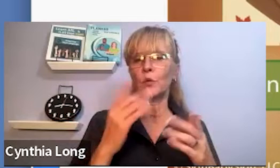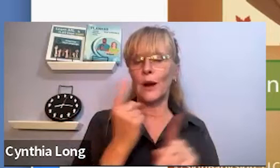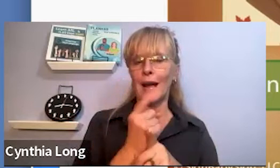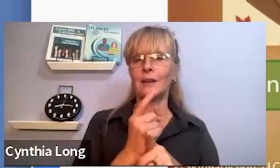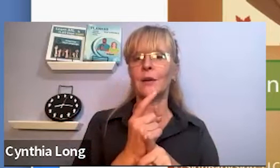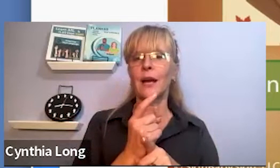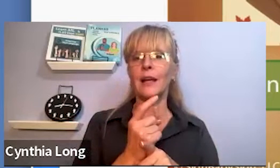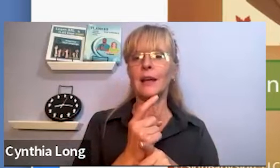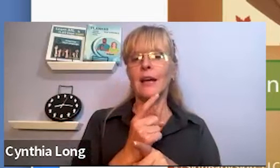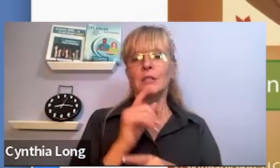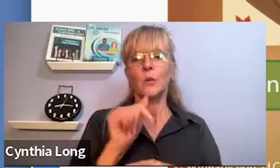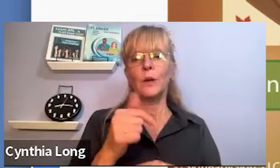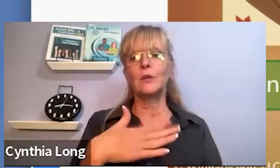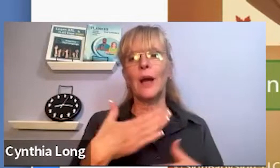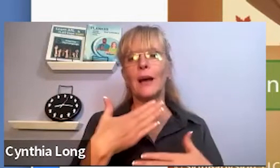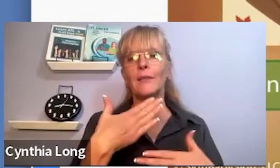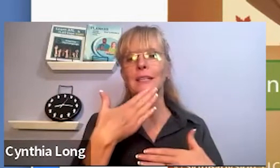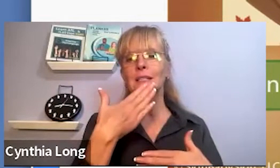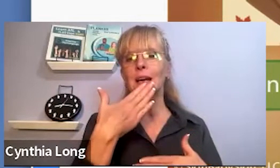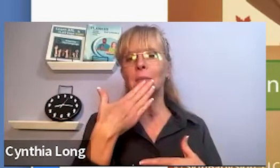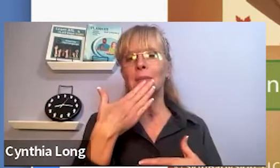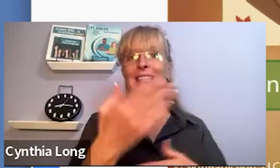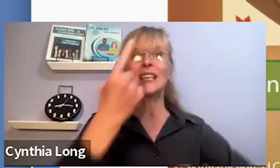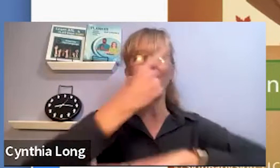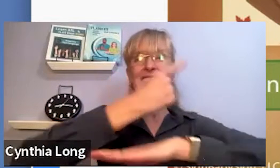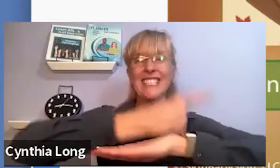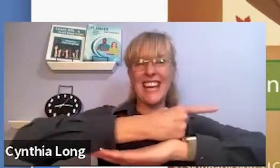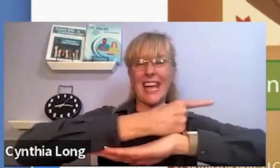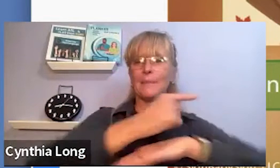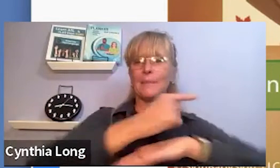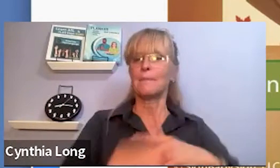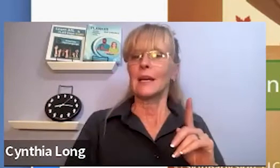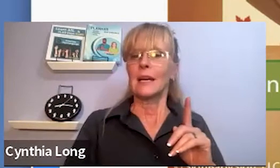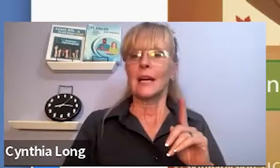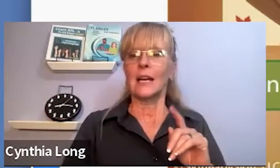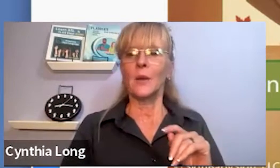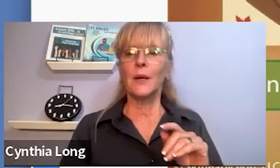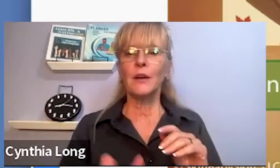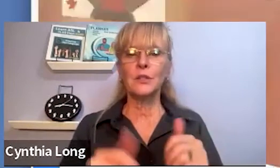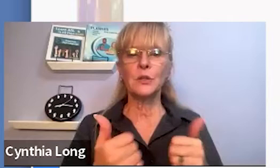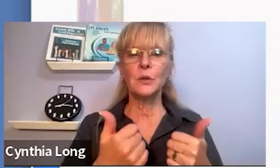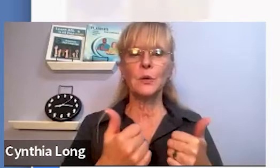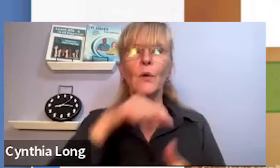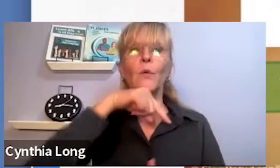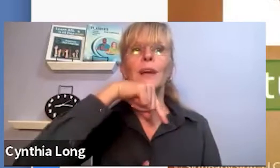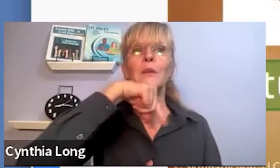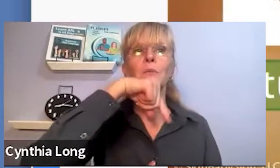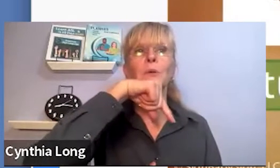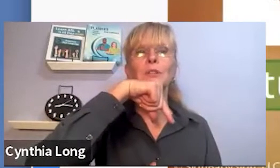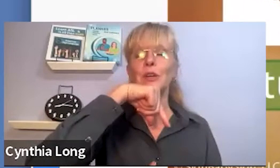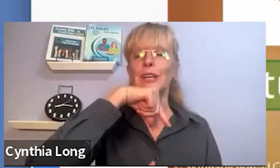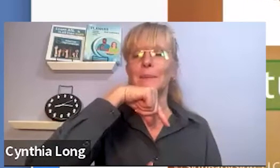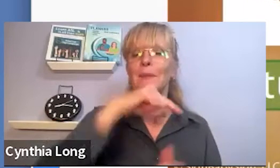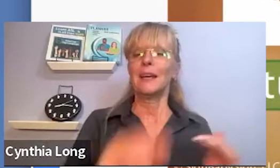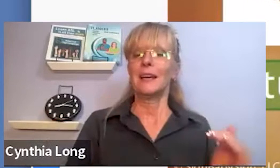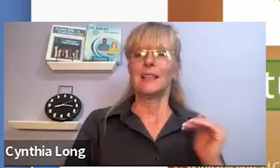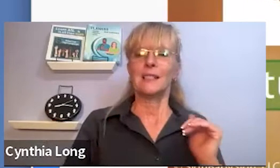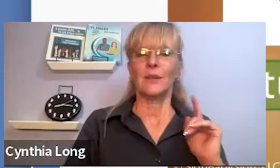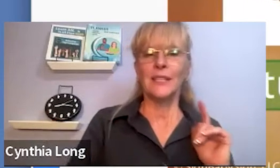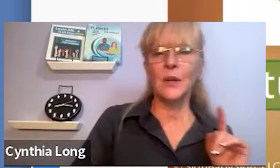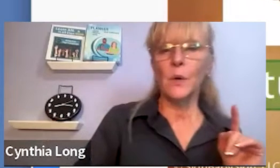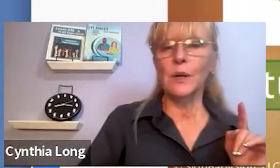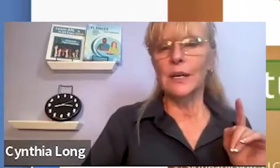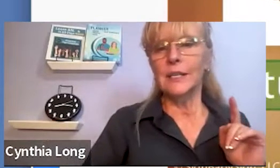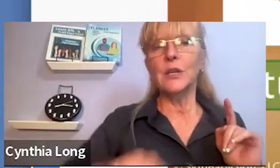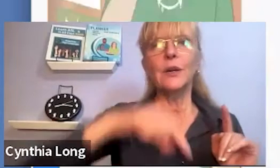doing it right. Okay, so we do have this Thanksgiving Day, and here we go to, we had one more, turkey.